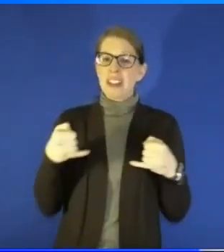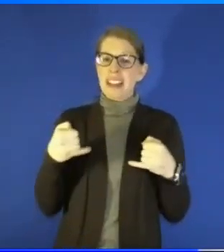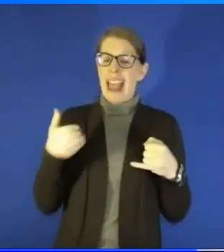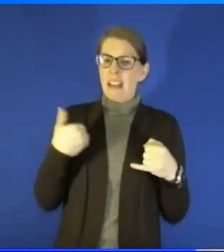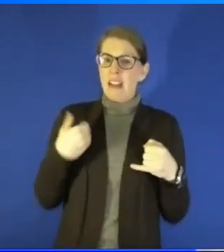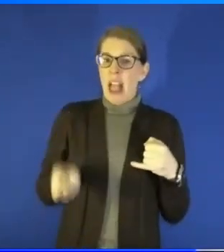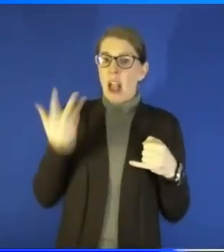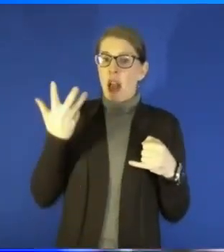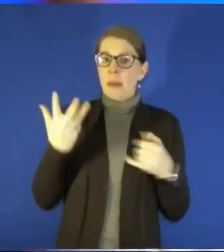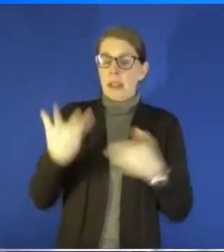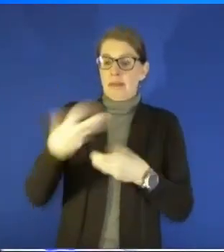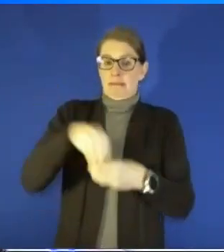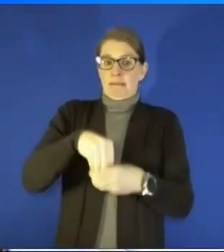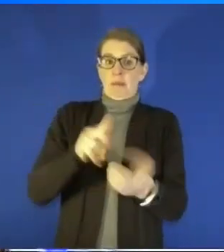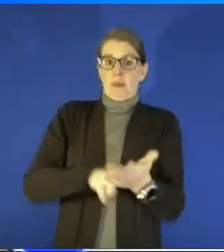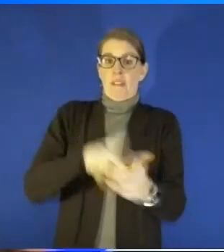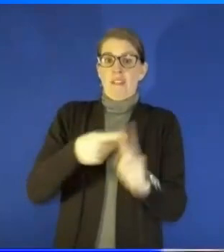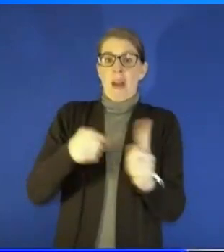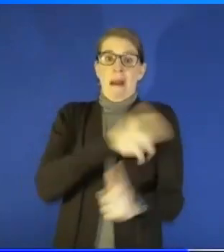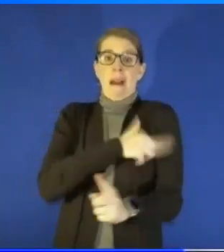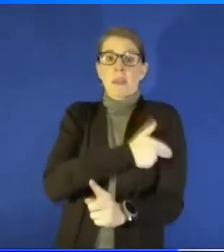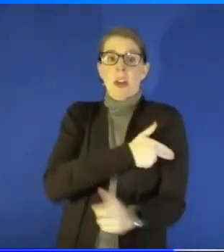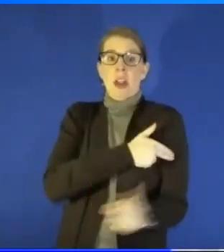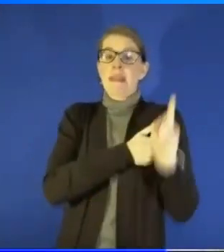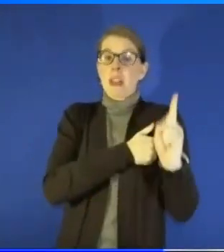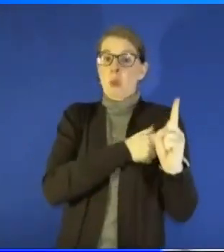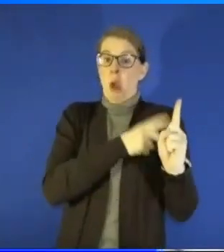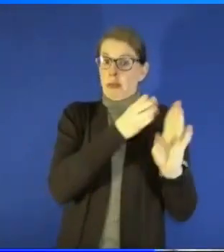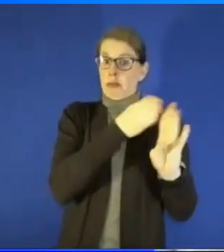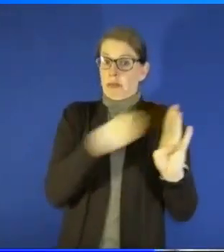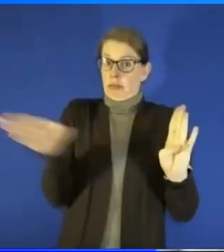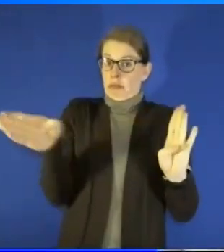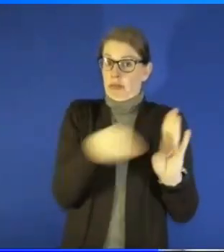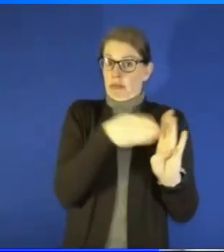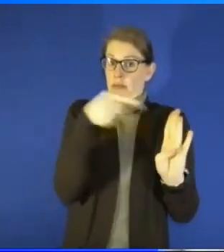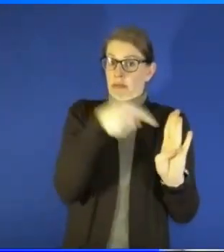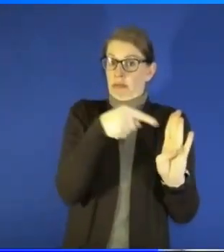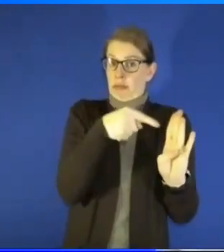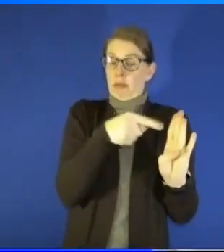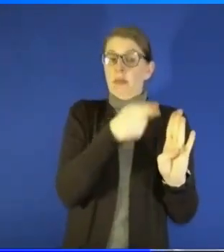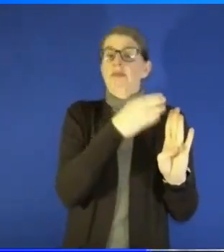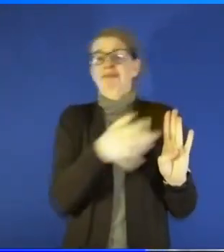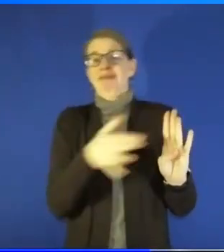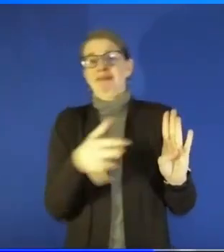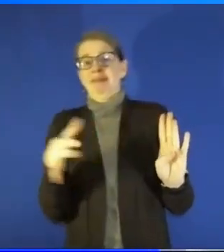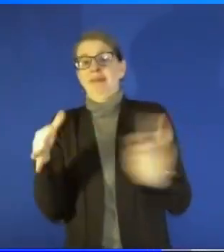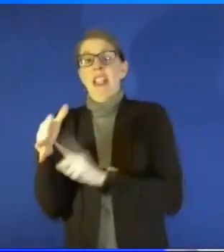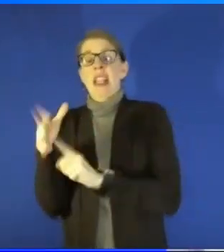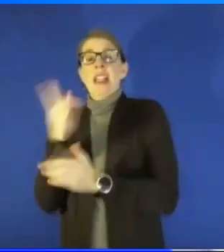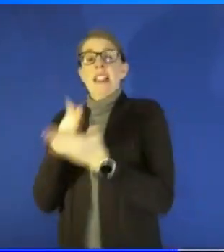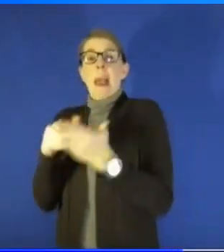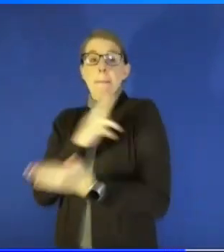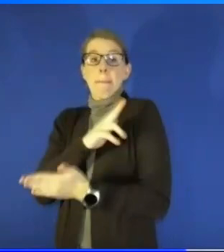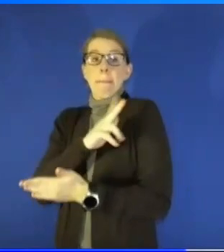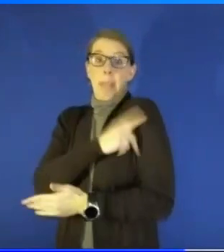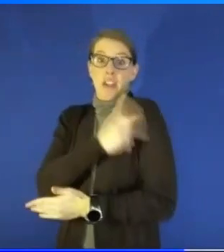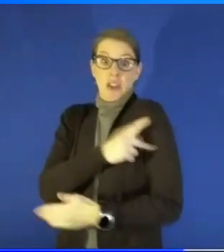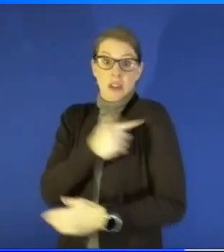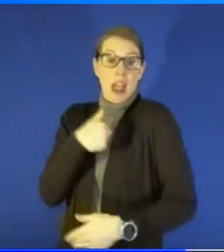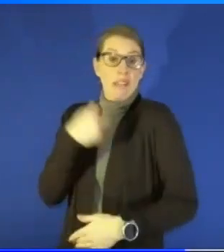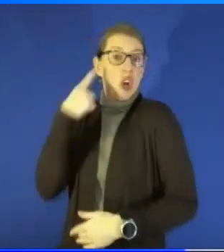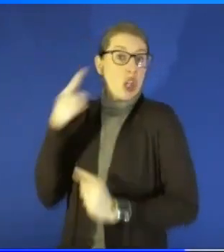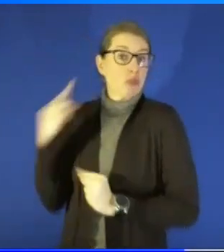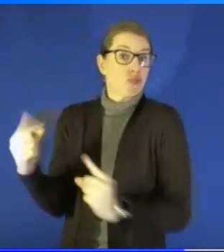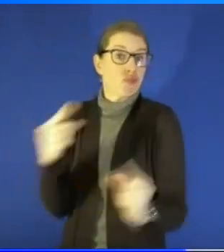hospital, because that is one end of the spectrum. But we also want to understand there are some patients I've heard, that have had